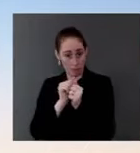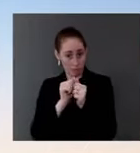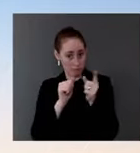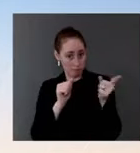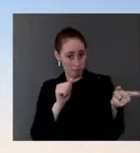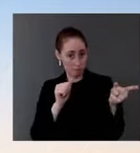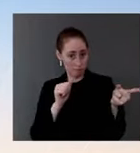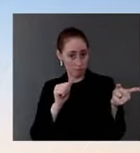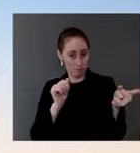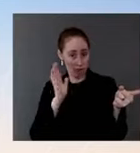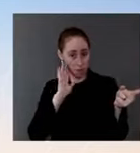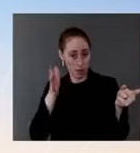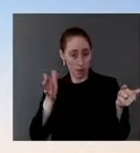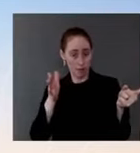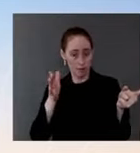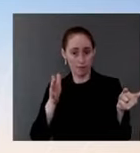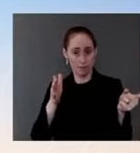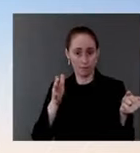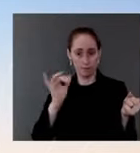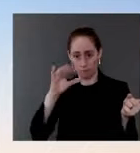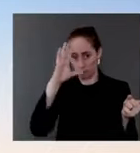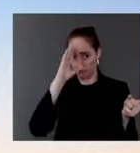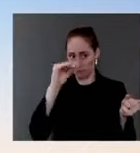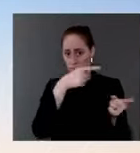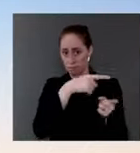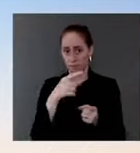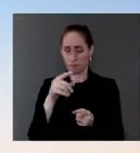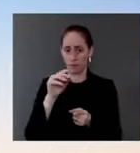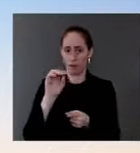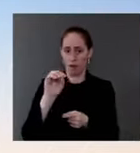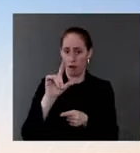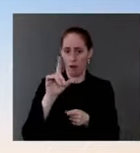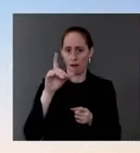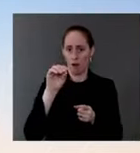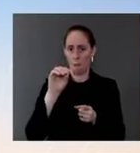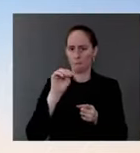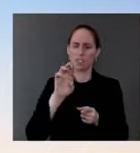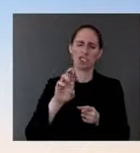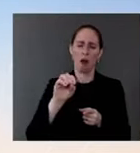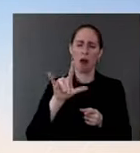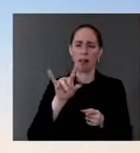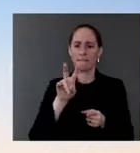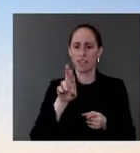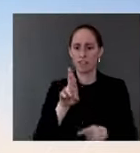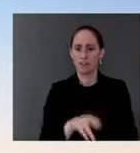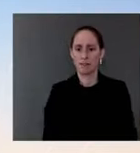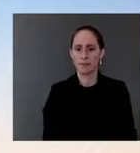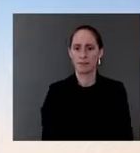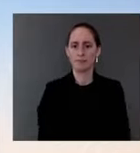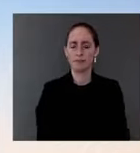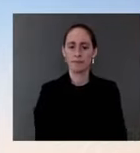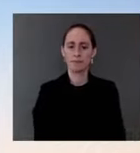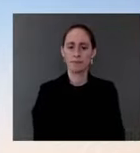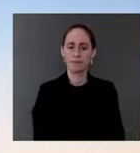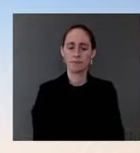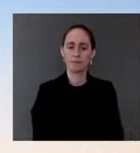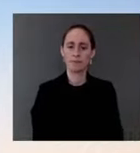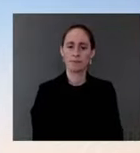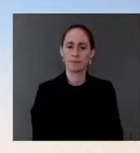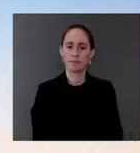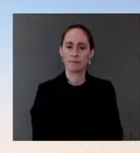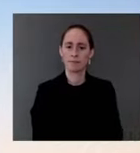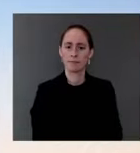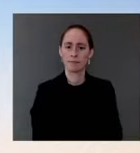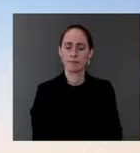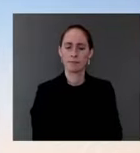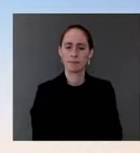one quick one after that about this. Sure. Well, let me first say that we have been in touch with Mr. Oliver. Cedric Richmond has been in touch with him, and we've